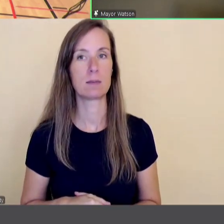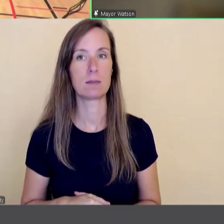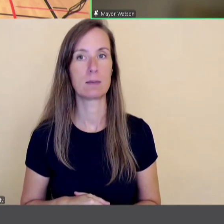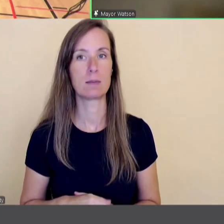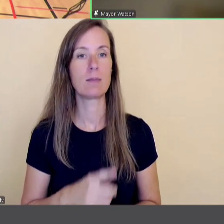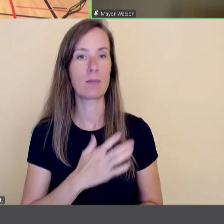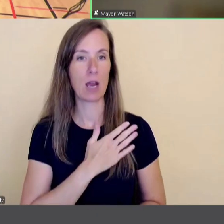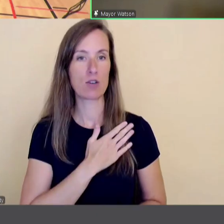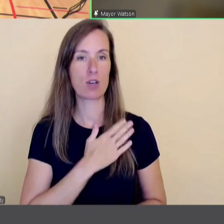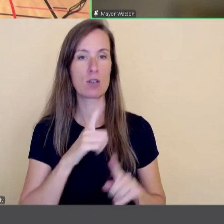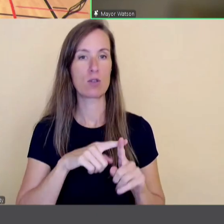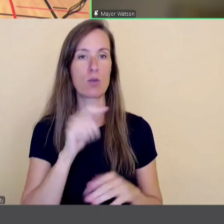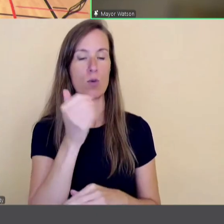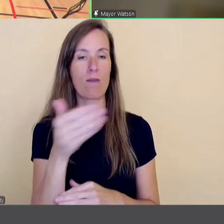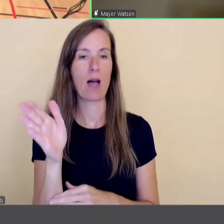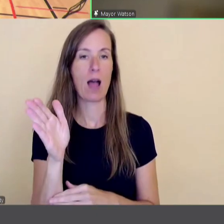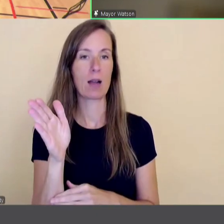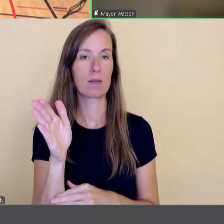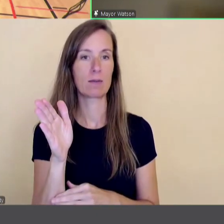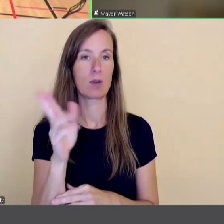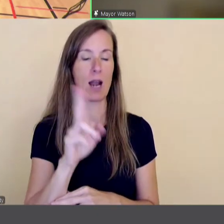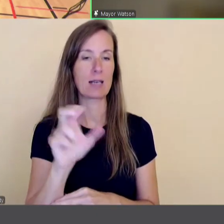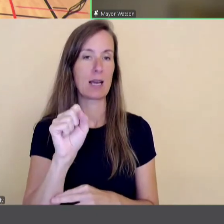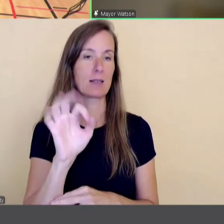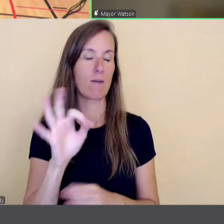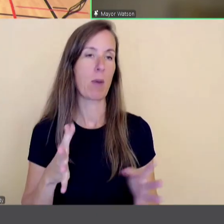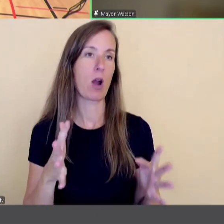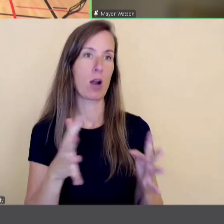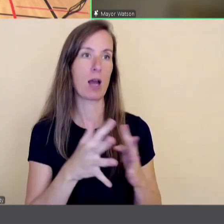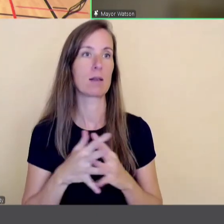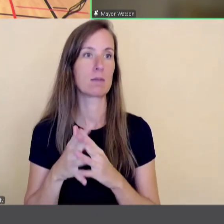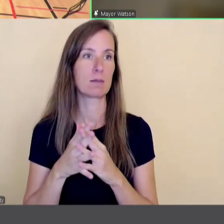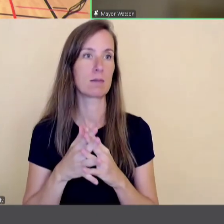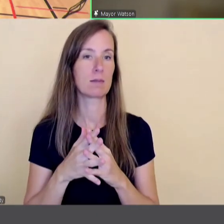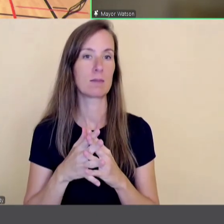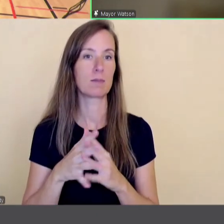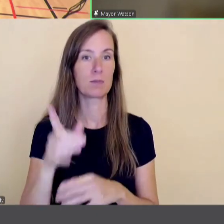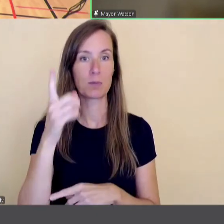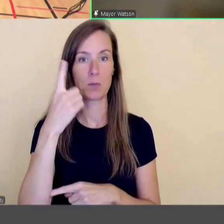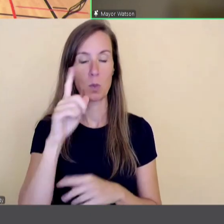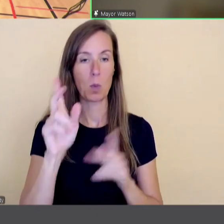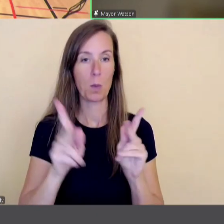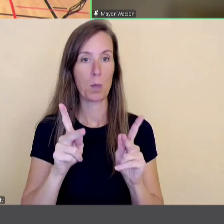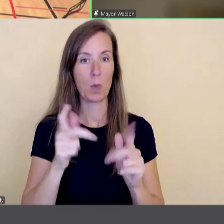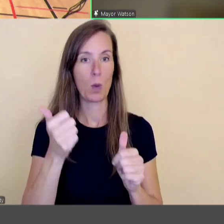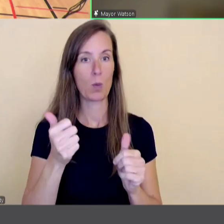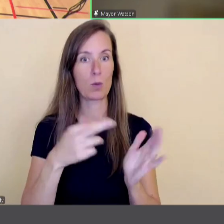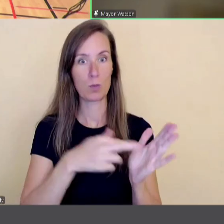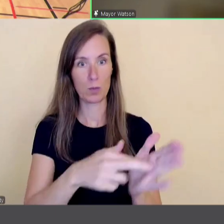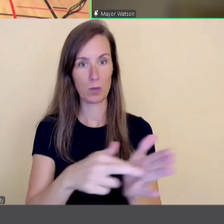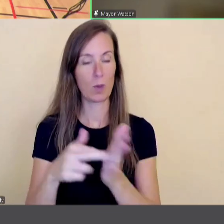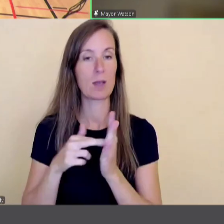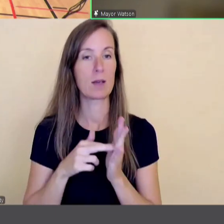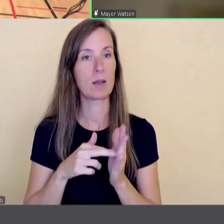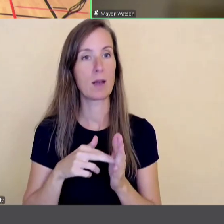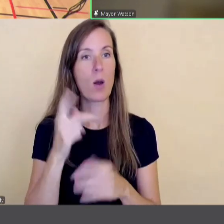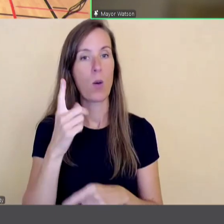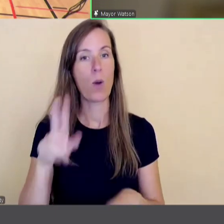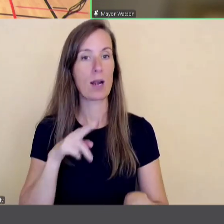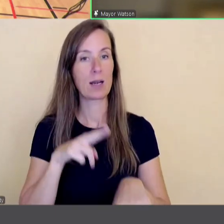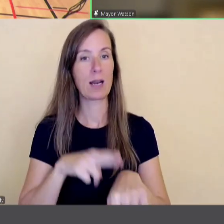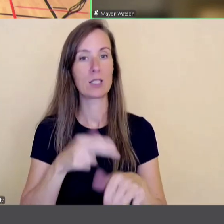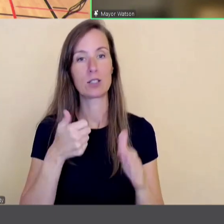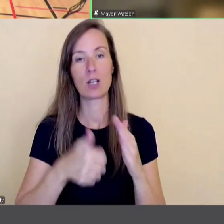I pledge allegiance to the flag of the United States of America and to the republic for which it stands, one nation,